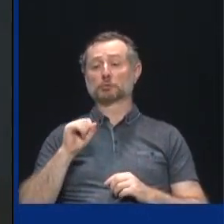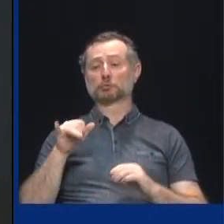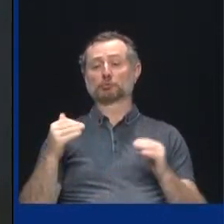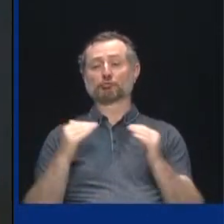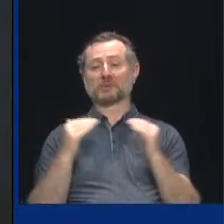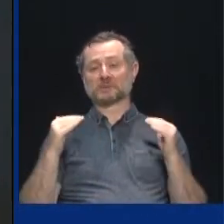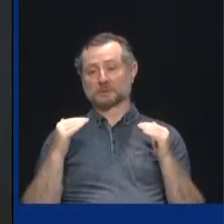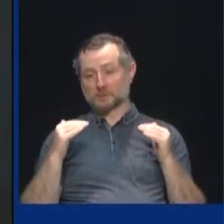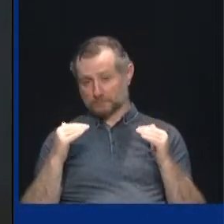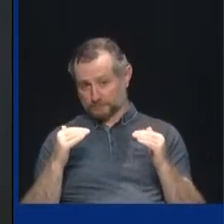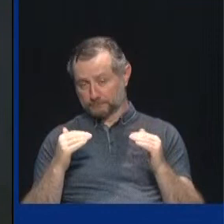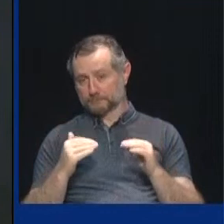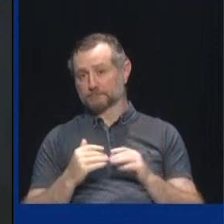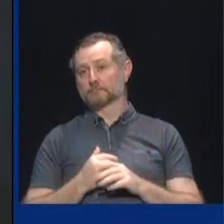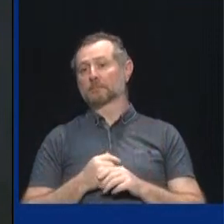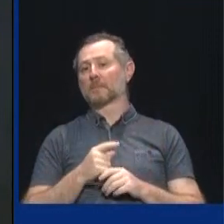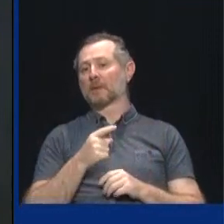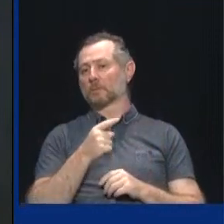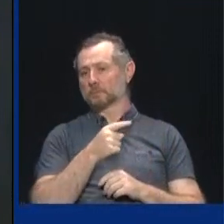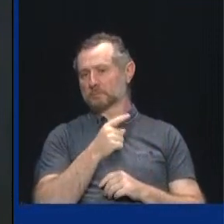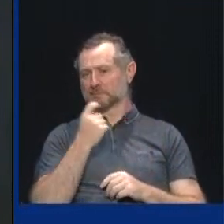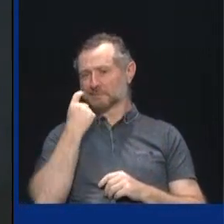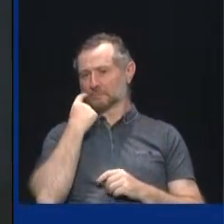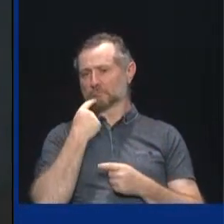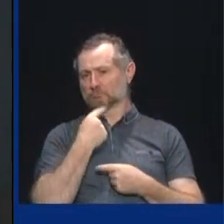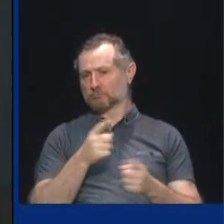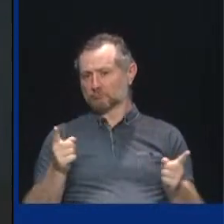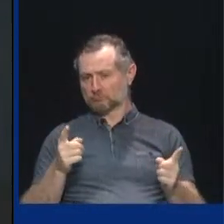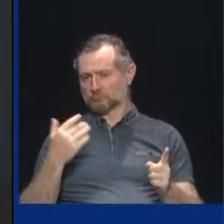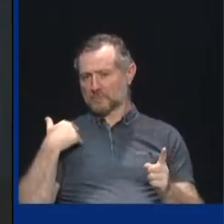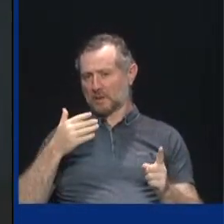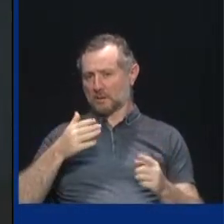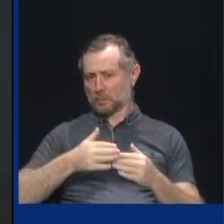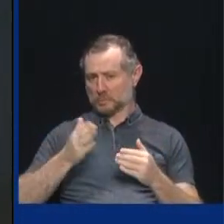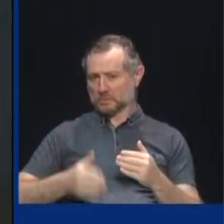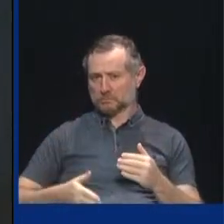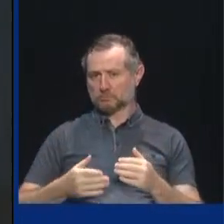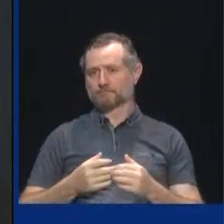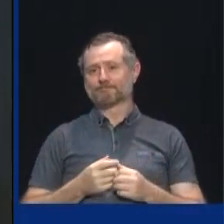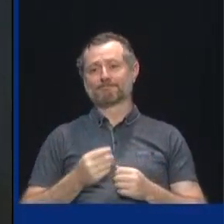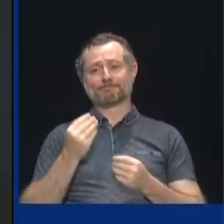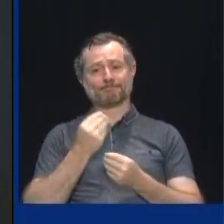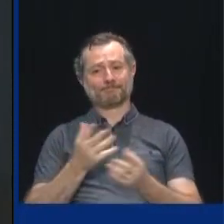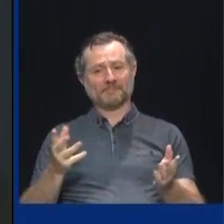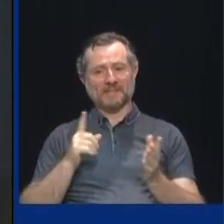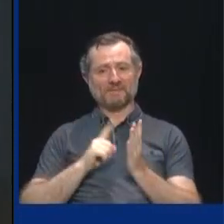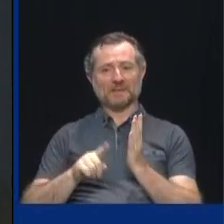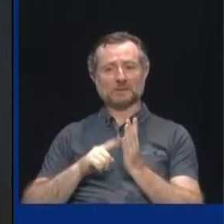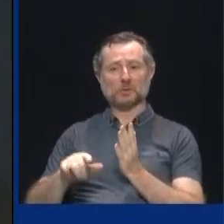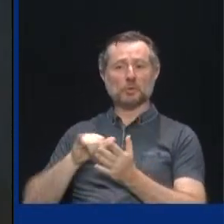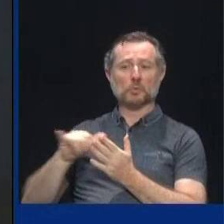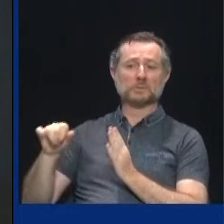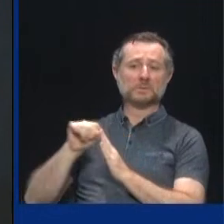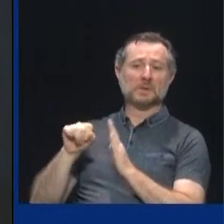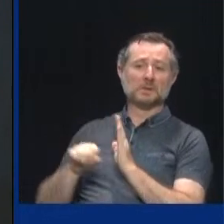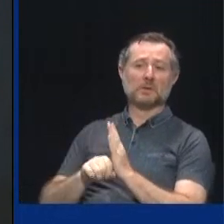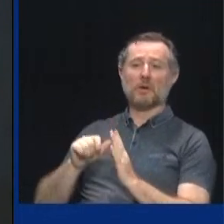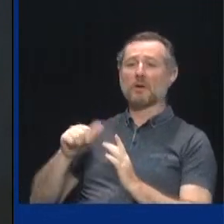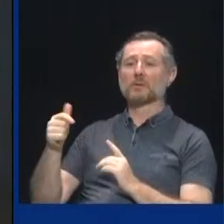announced over the weekend that they were not investigating New York State and other states